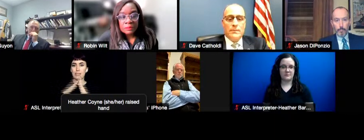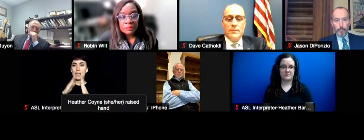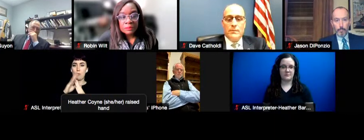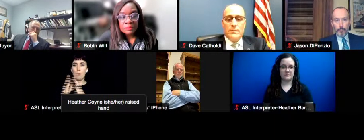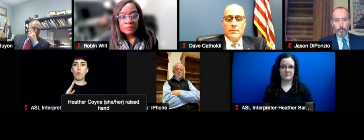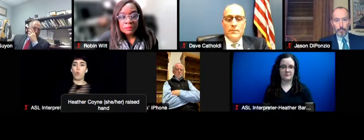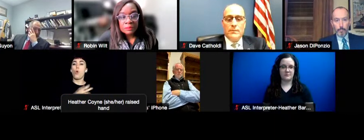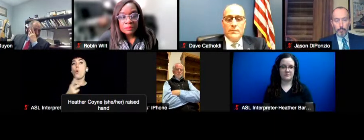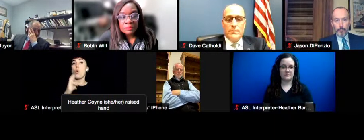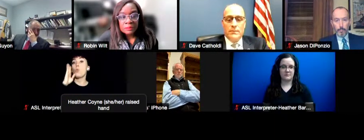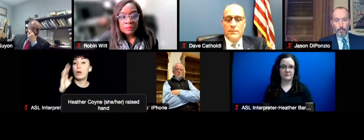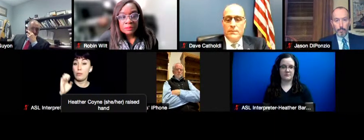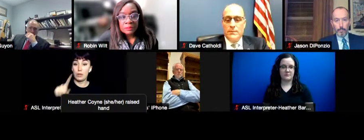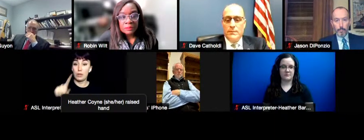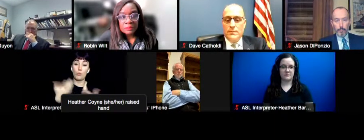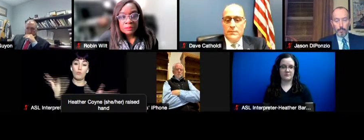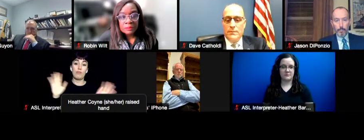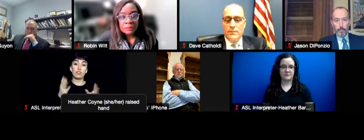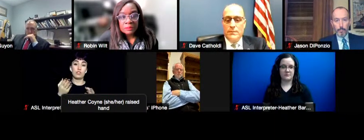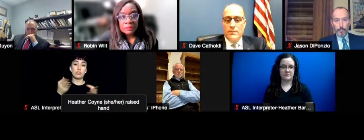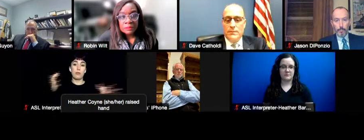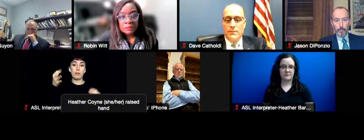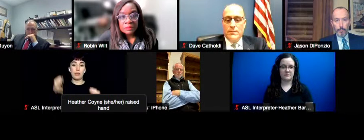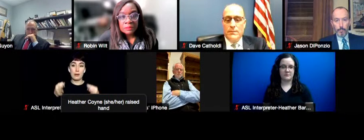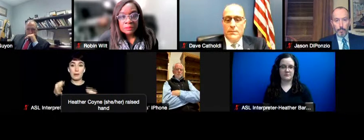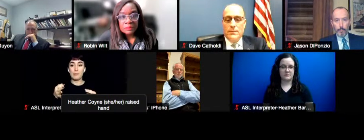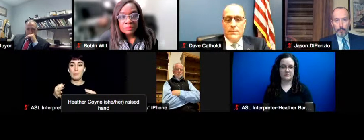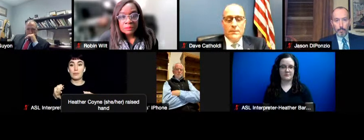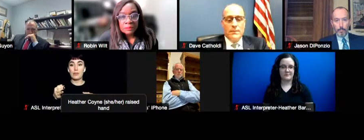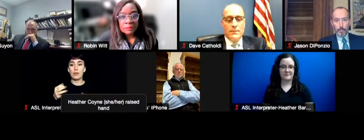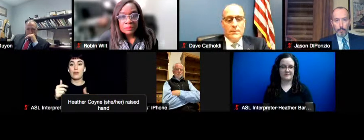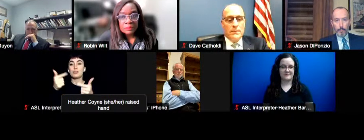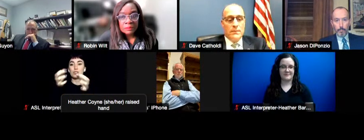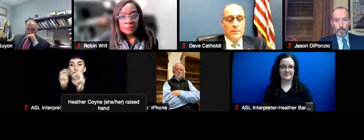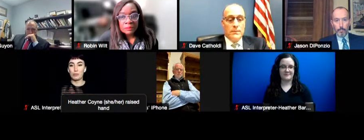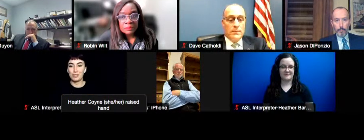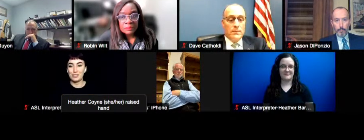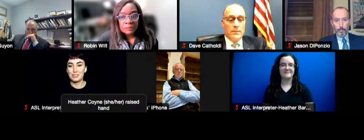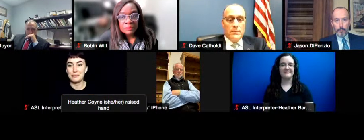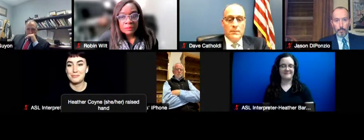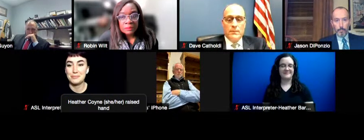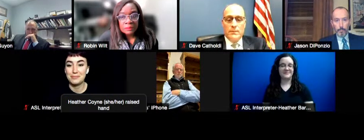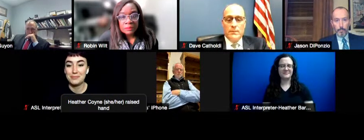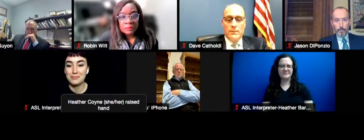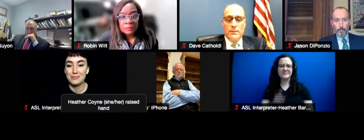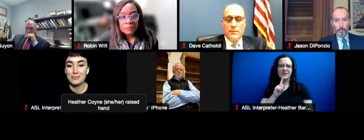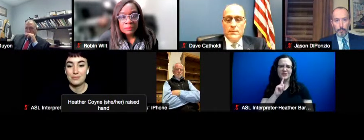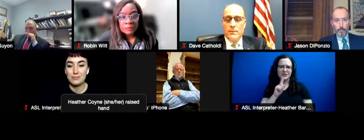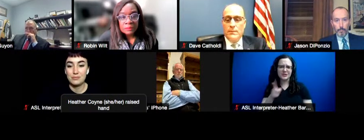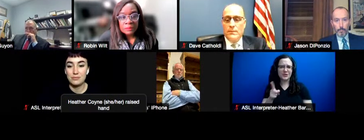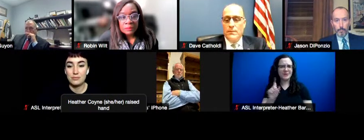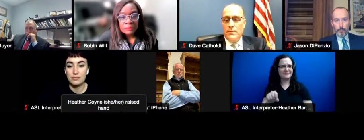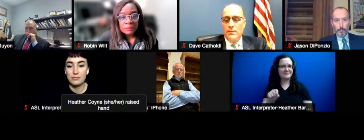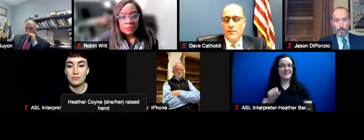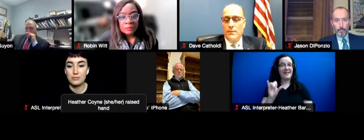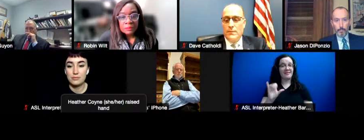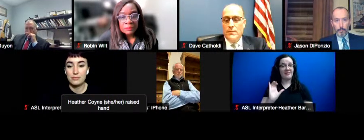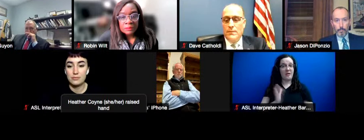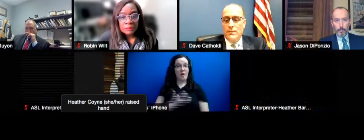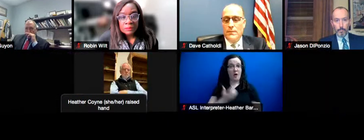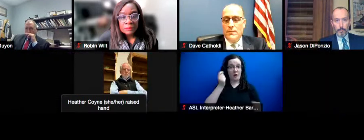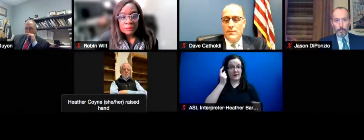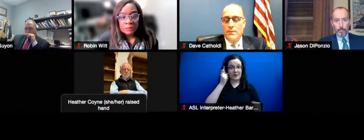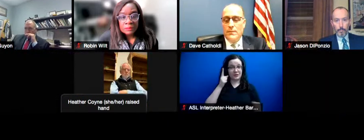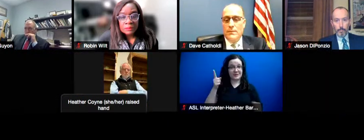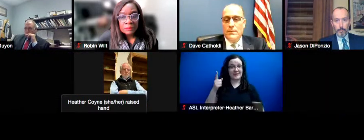once we finish this public hearing. Sure. And, that it was our understanding that the county would not